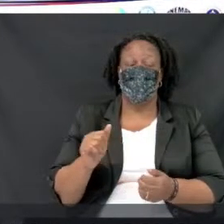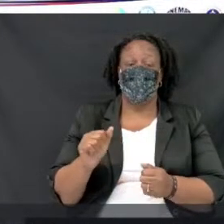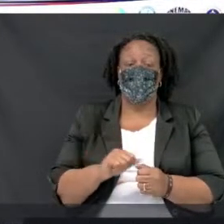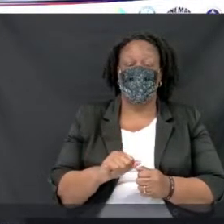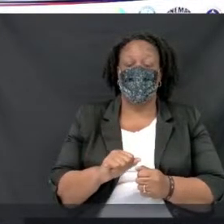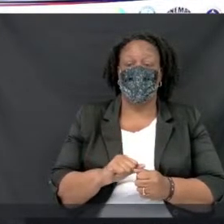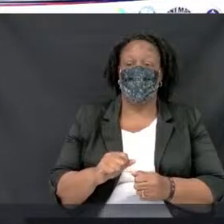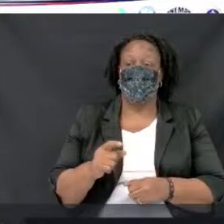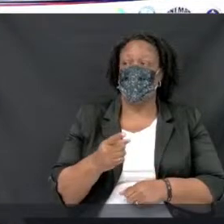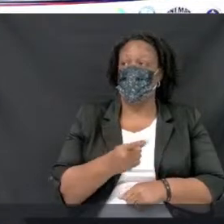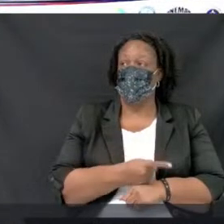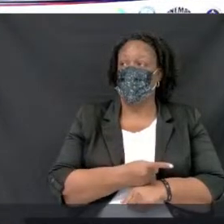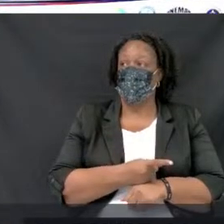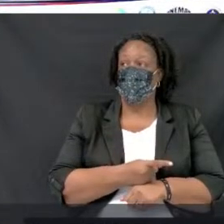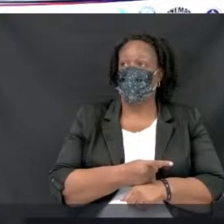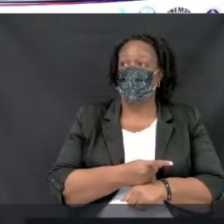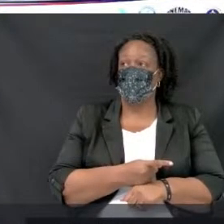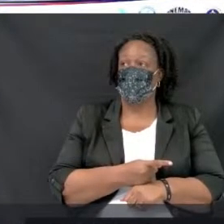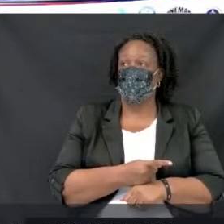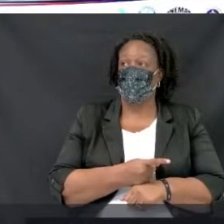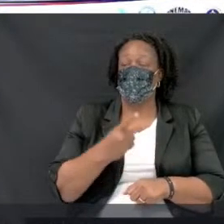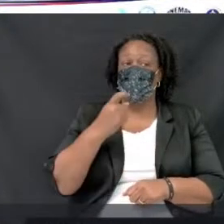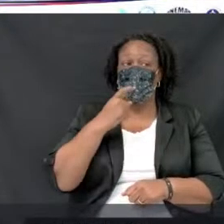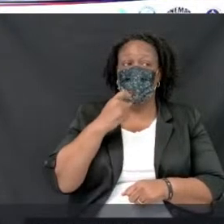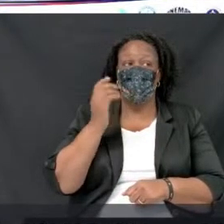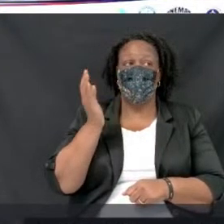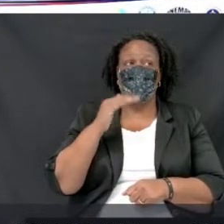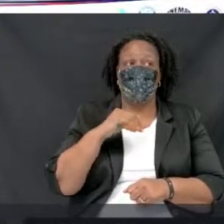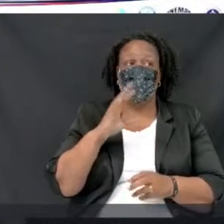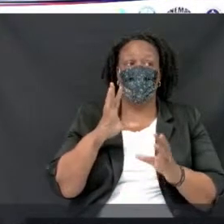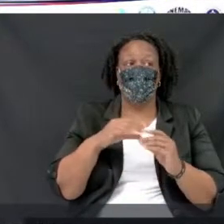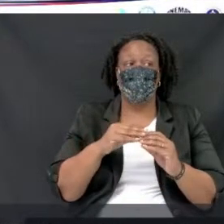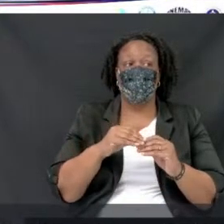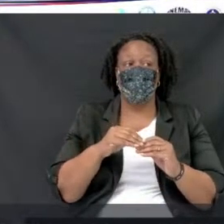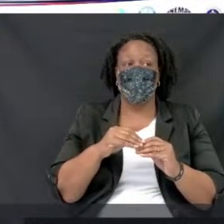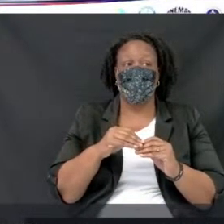at these COVID-19 briefings,